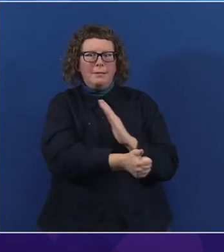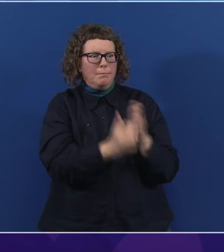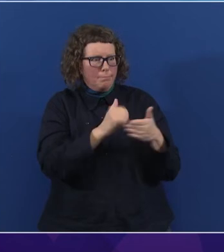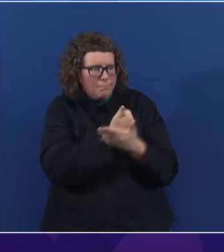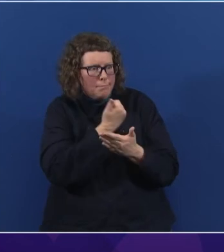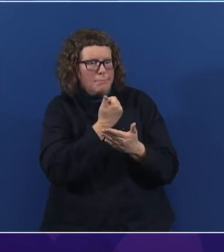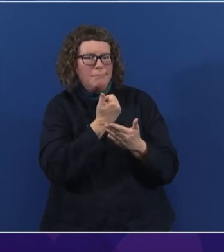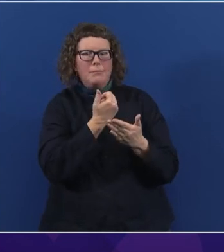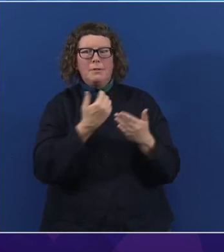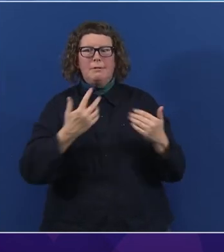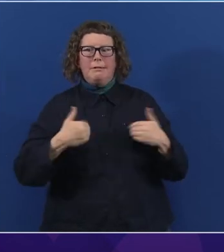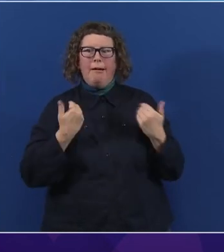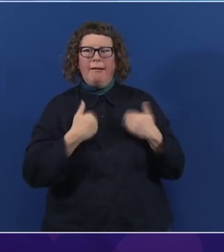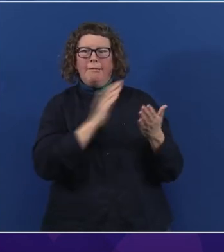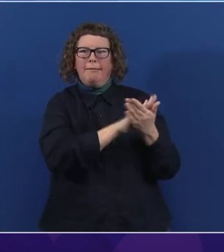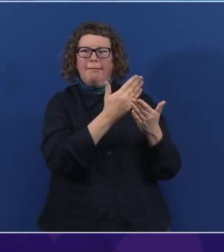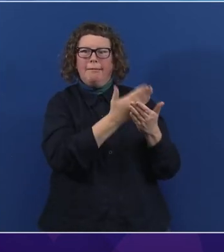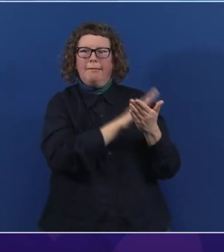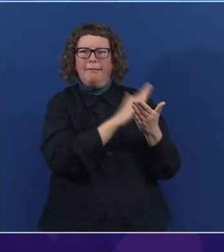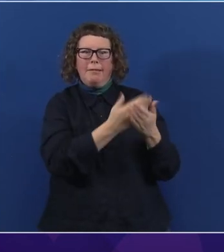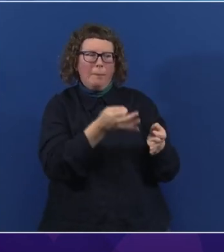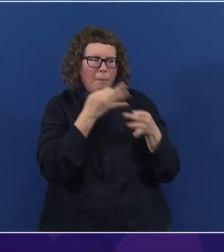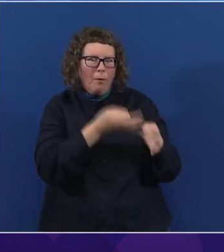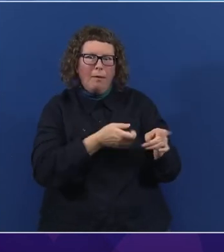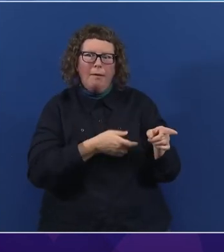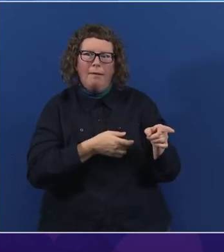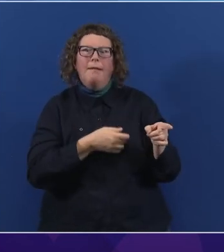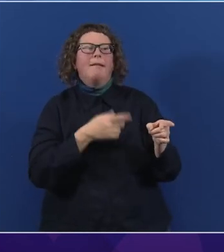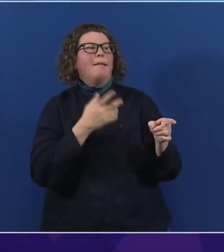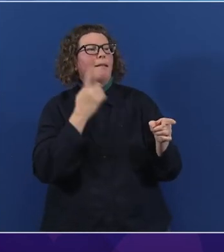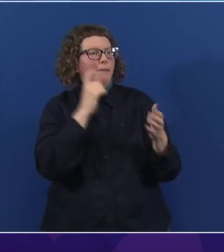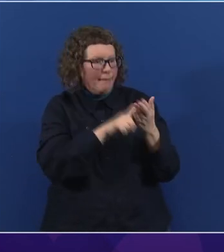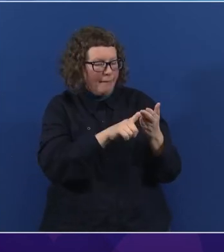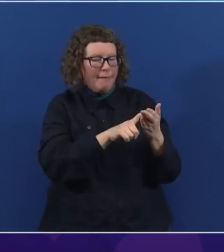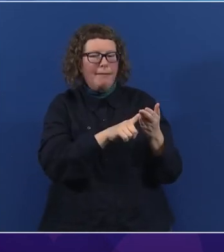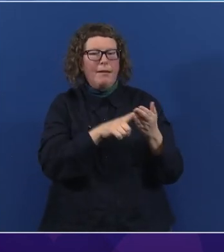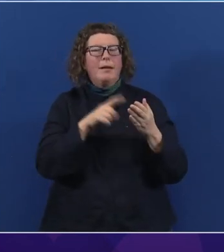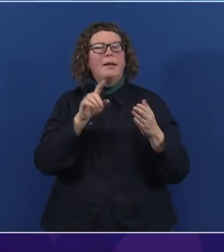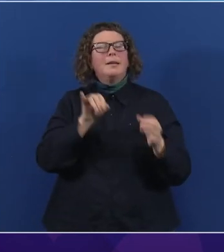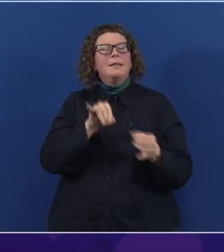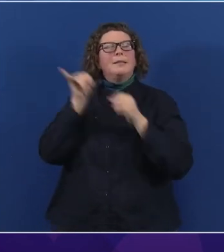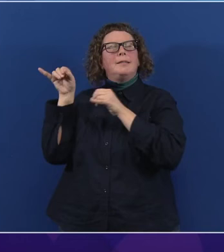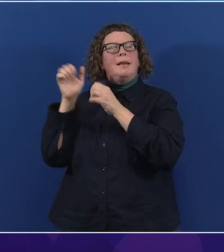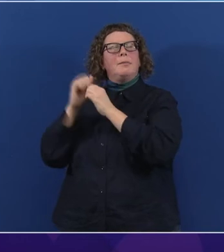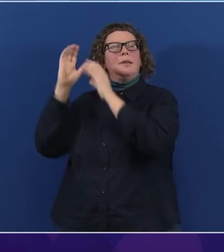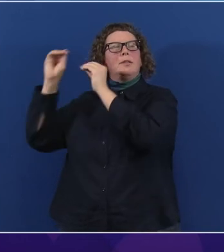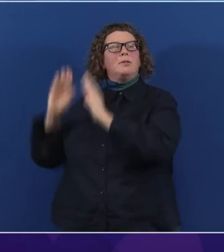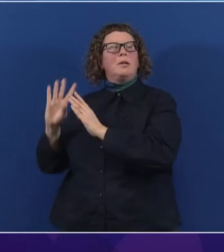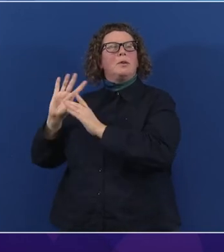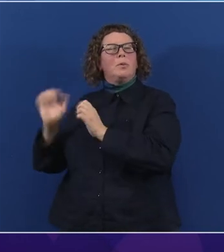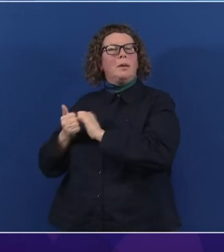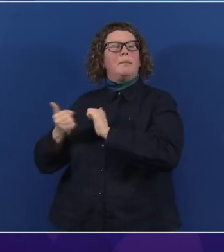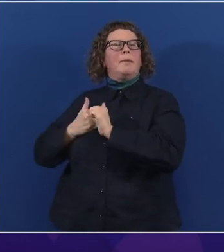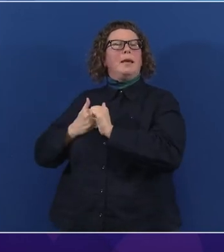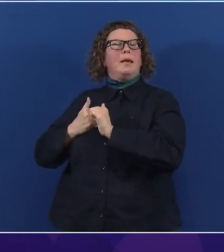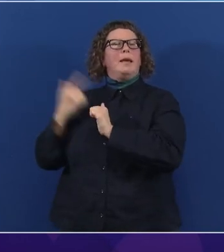new or young culinary talent, as the instructors did many years ago with